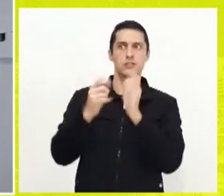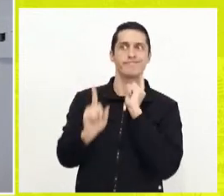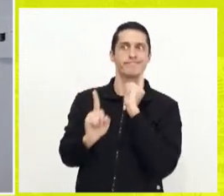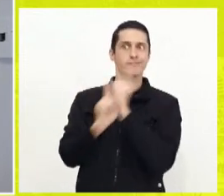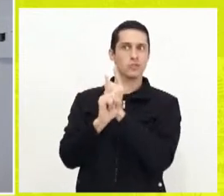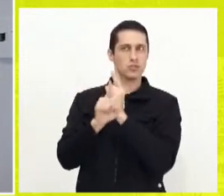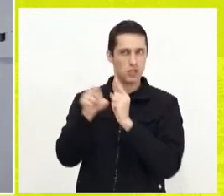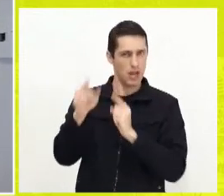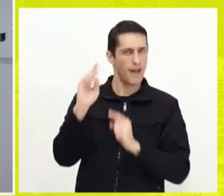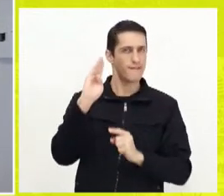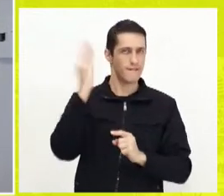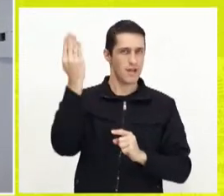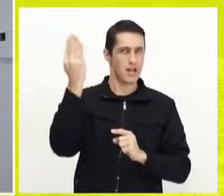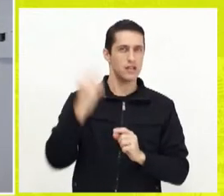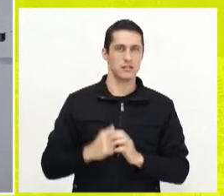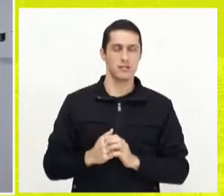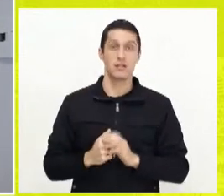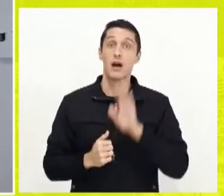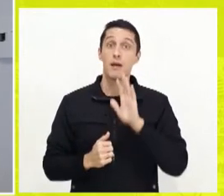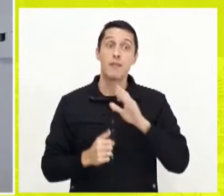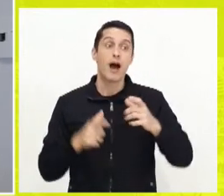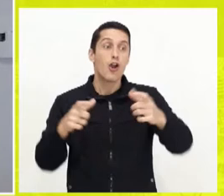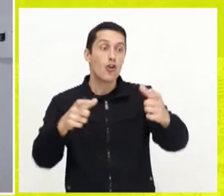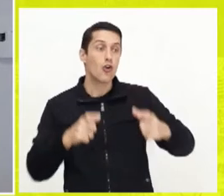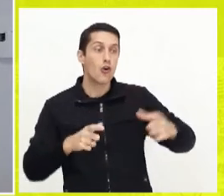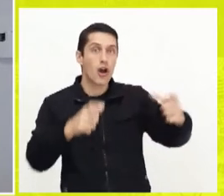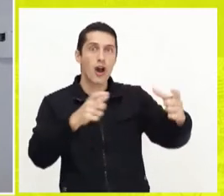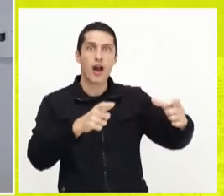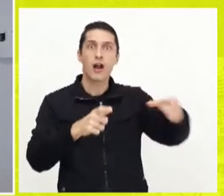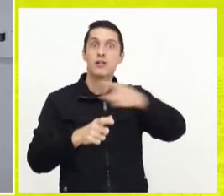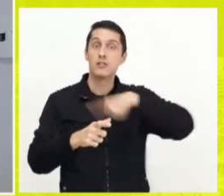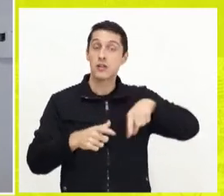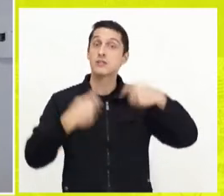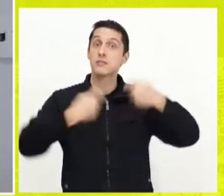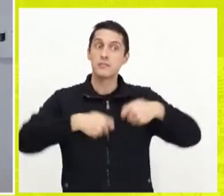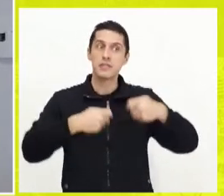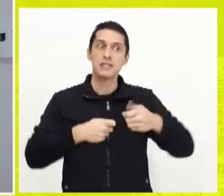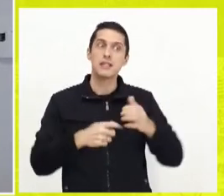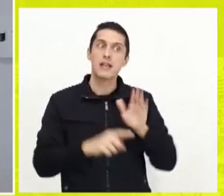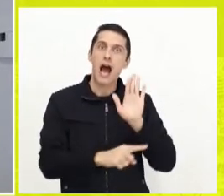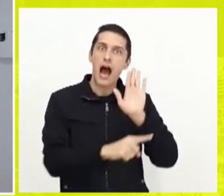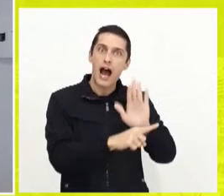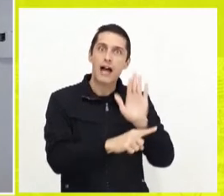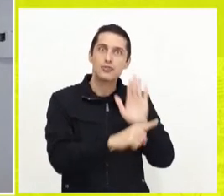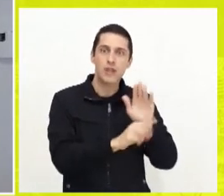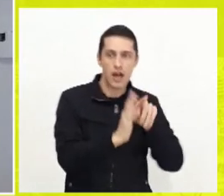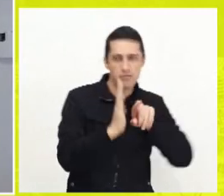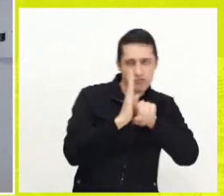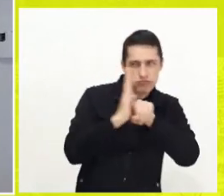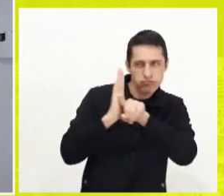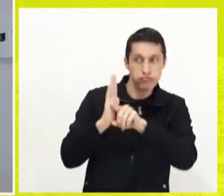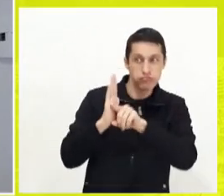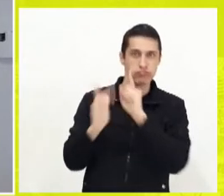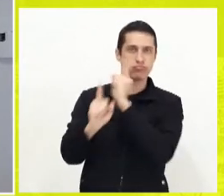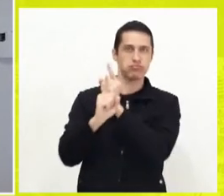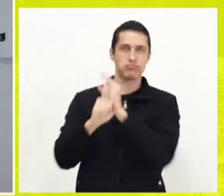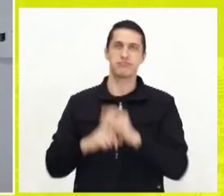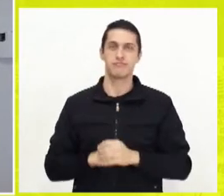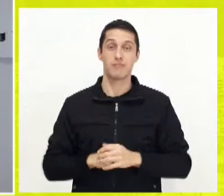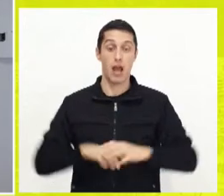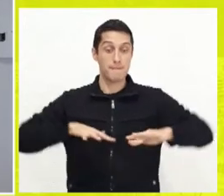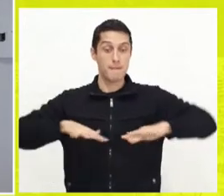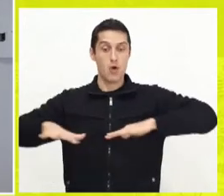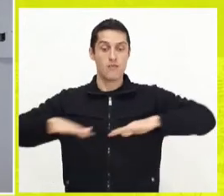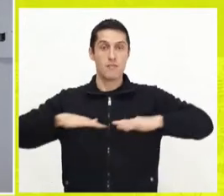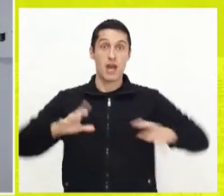identified and for these areas we must take the fact jacking a movement that brings together